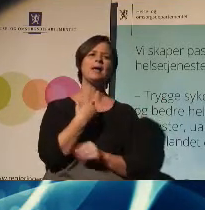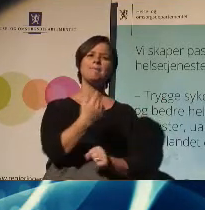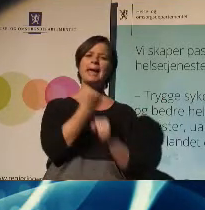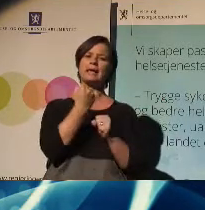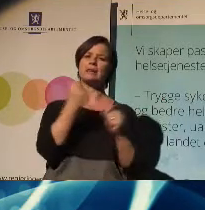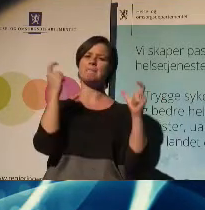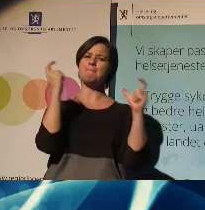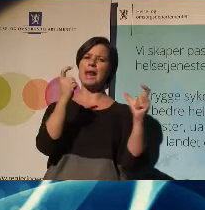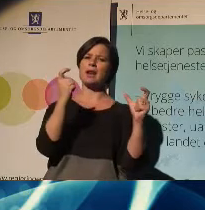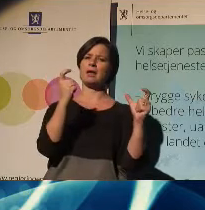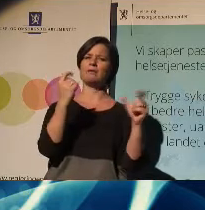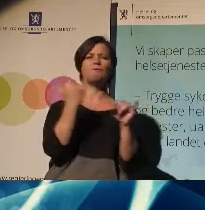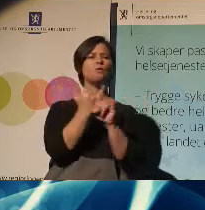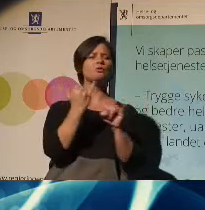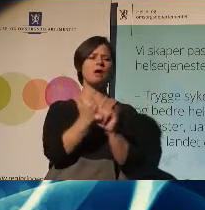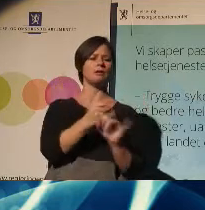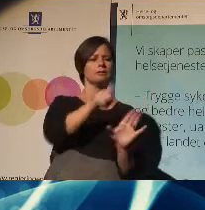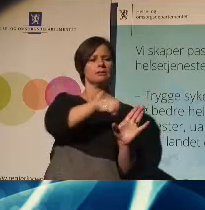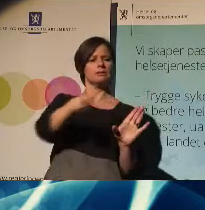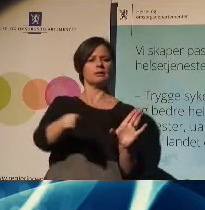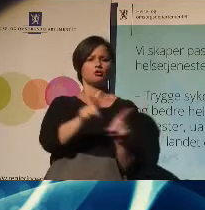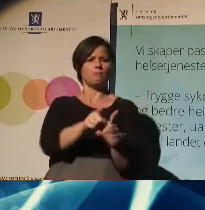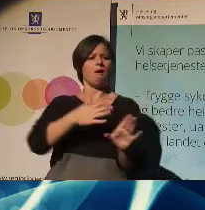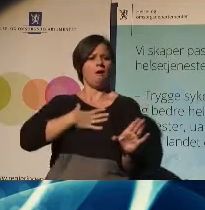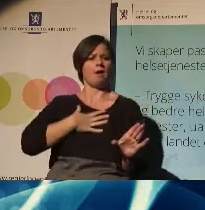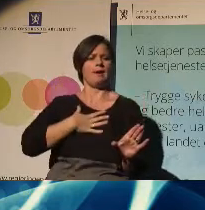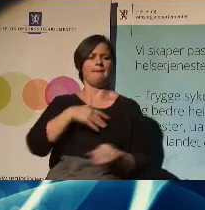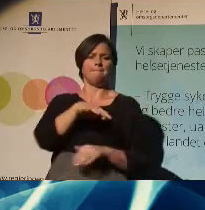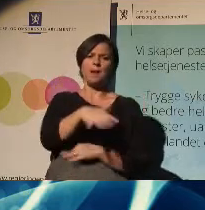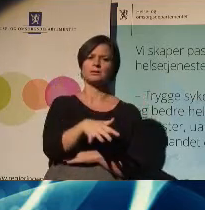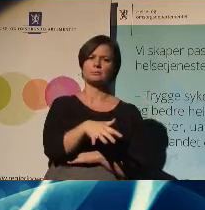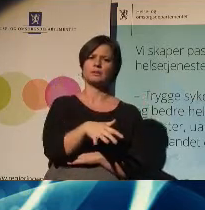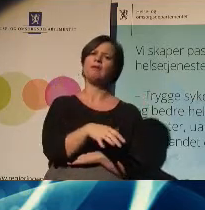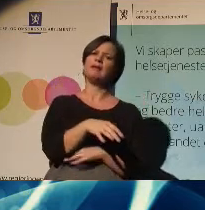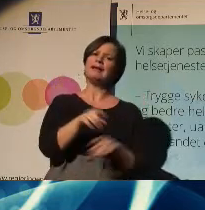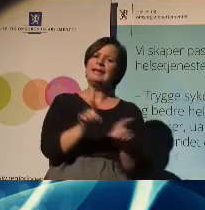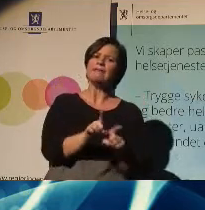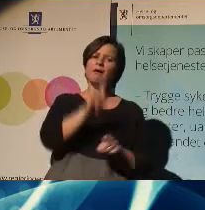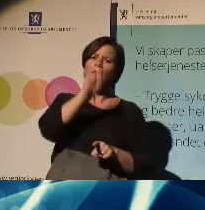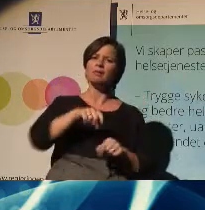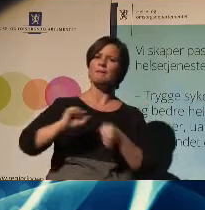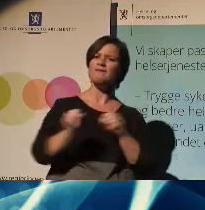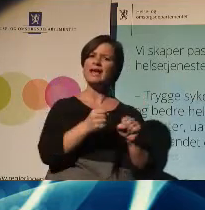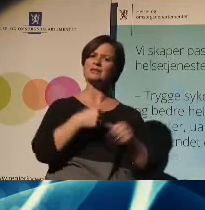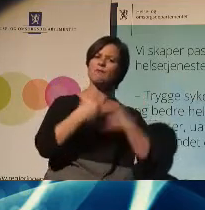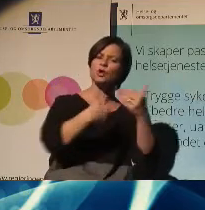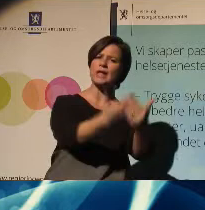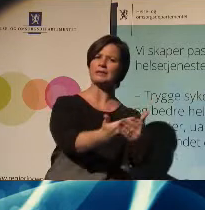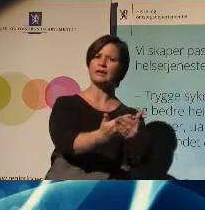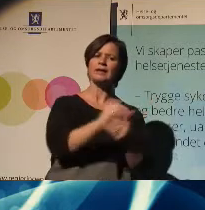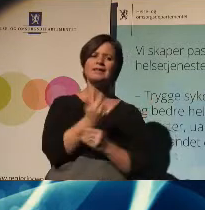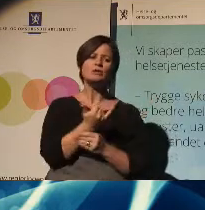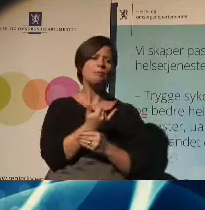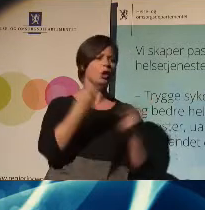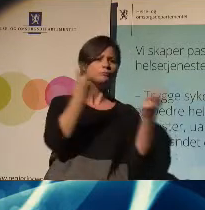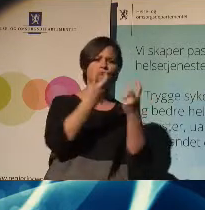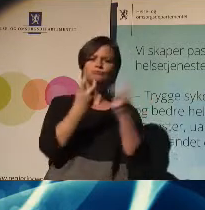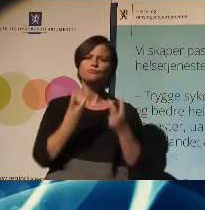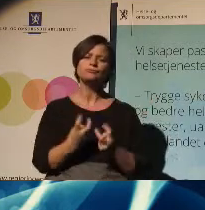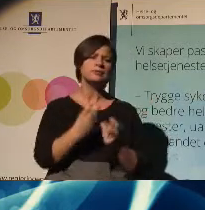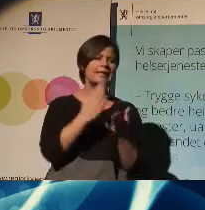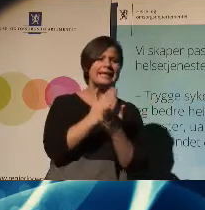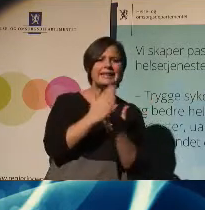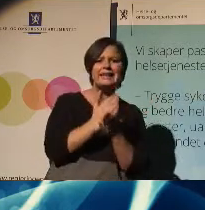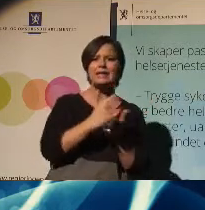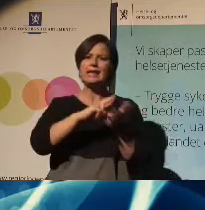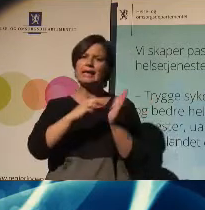image of how people with Parkinson's in the face of severe debility can still able to move if you exploit the right brain areas and use the